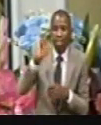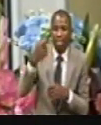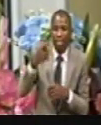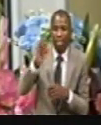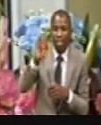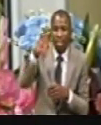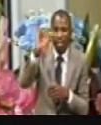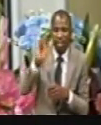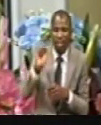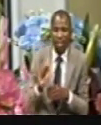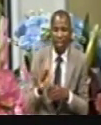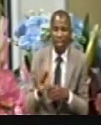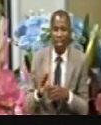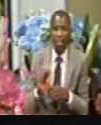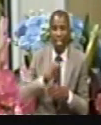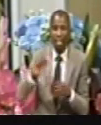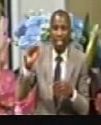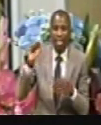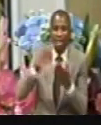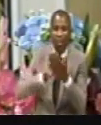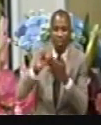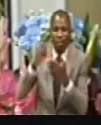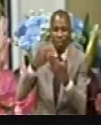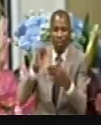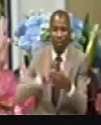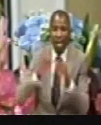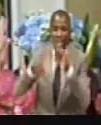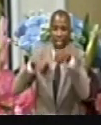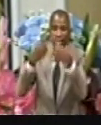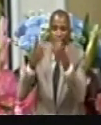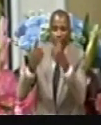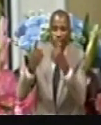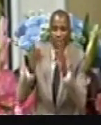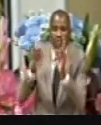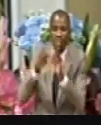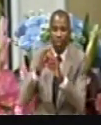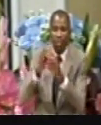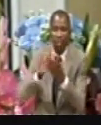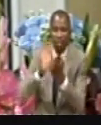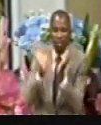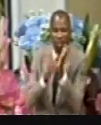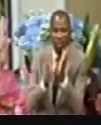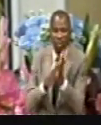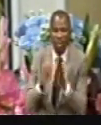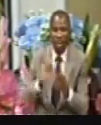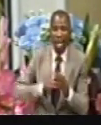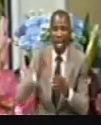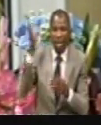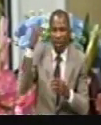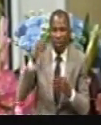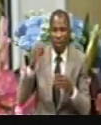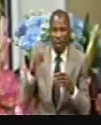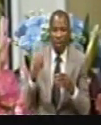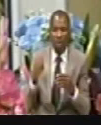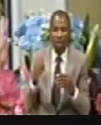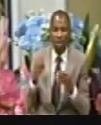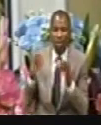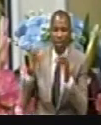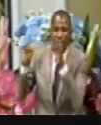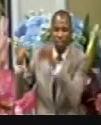Group in Nigeria. I want to thank the Lord because a week before I was about to go to